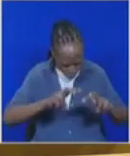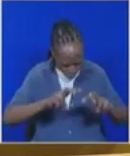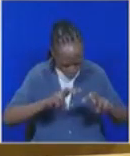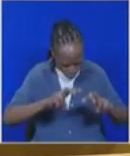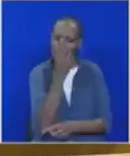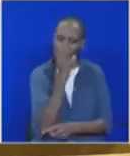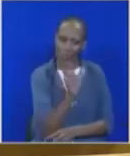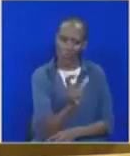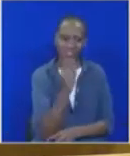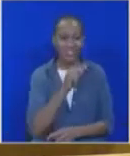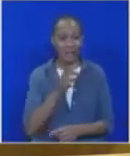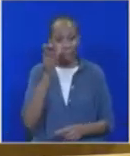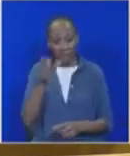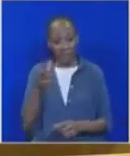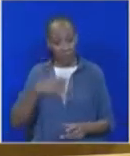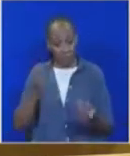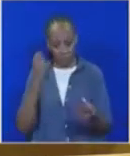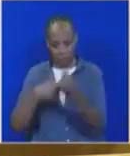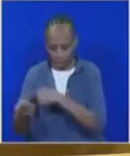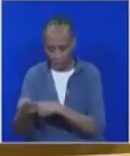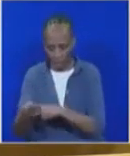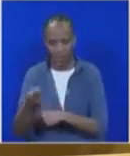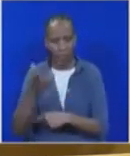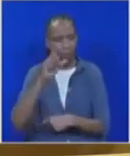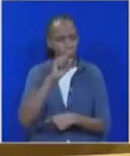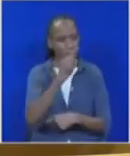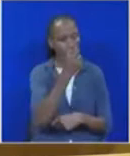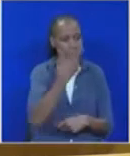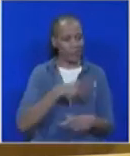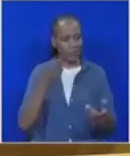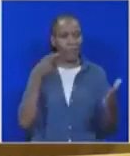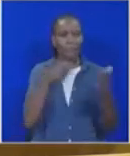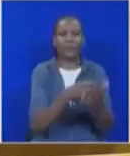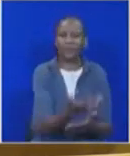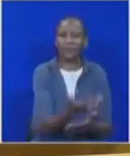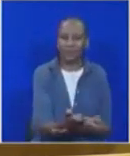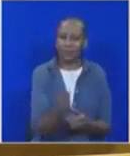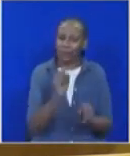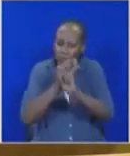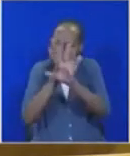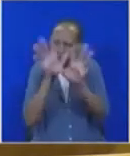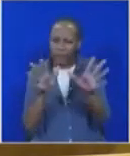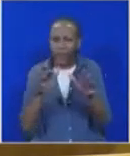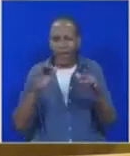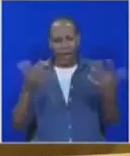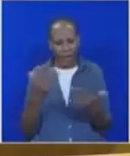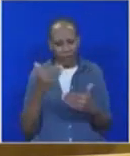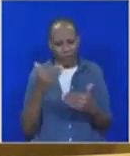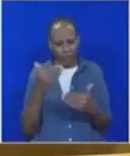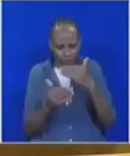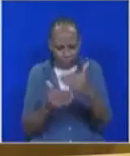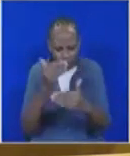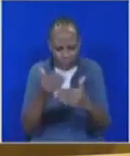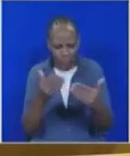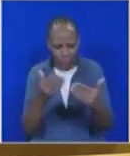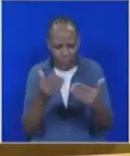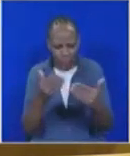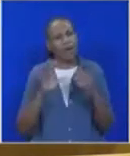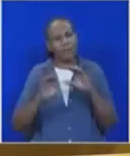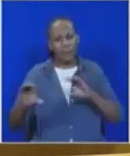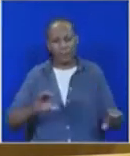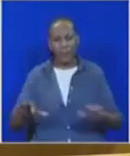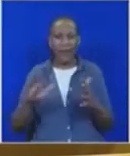to willing seller, willing buyer. Lack of legislated clarity on how to proceed constitutionally with expropriations has